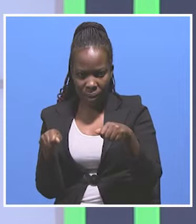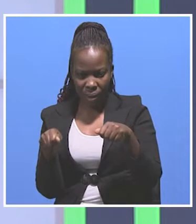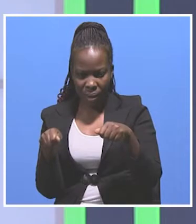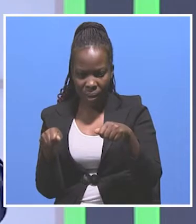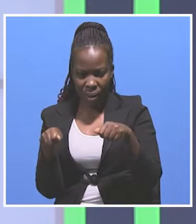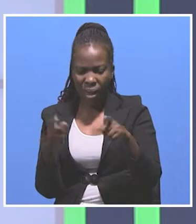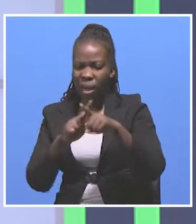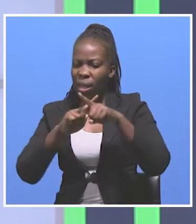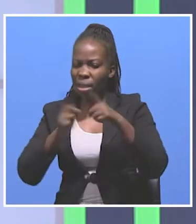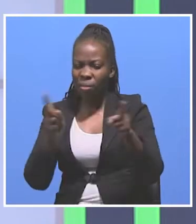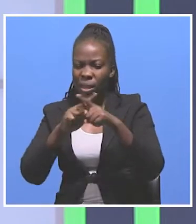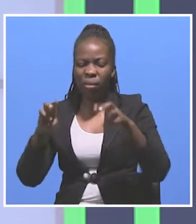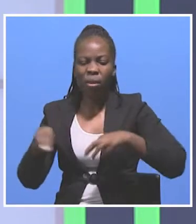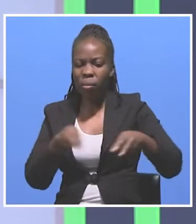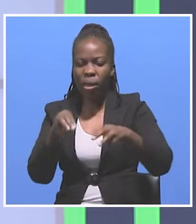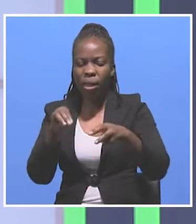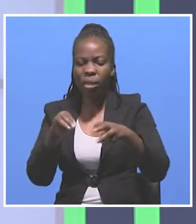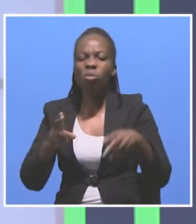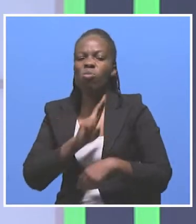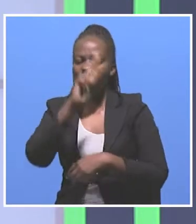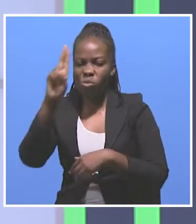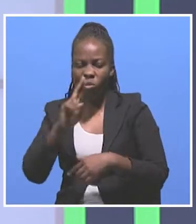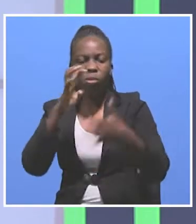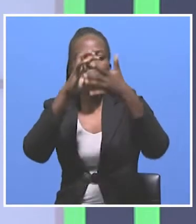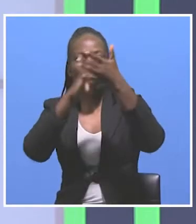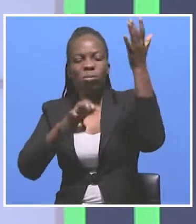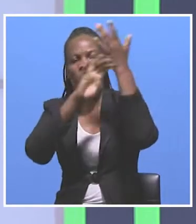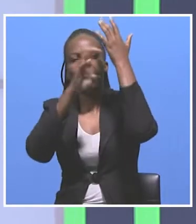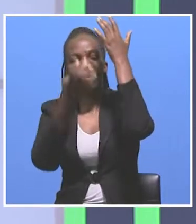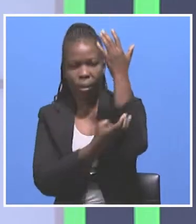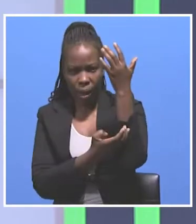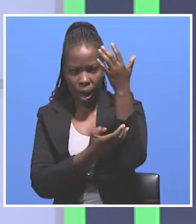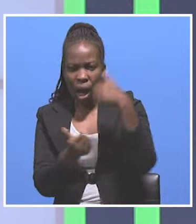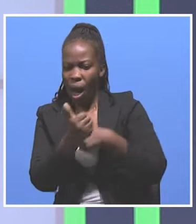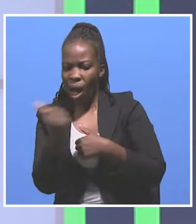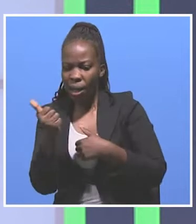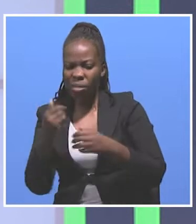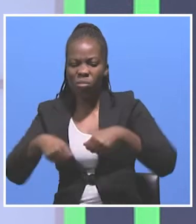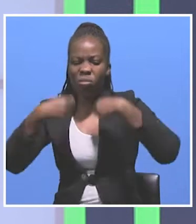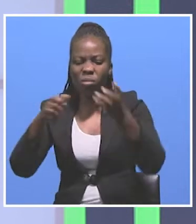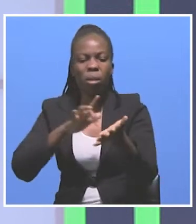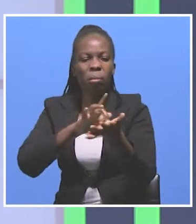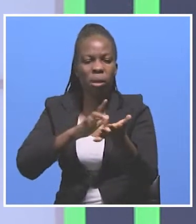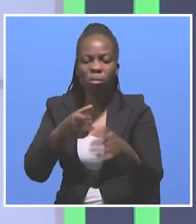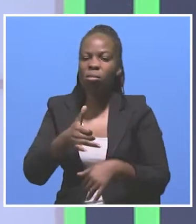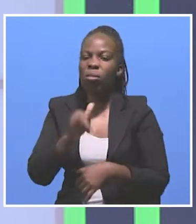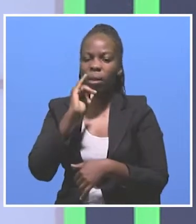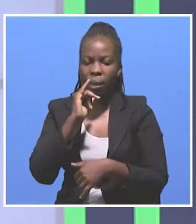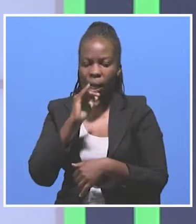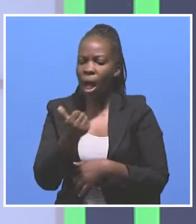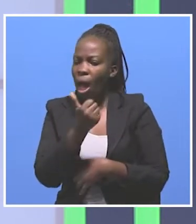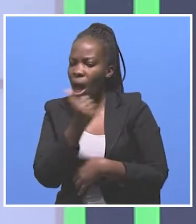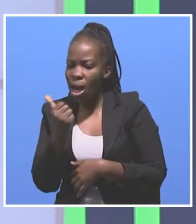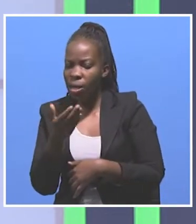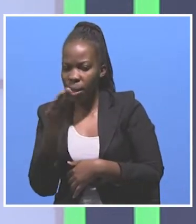methods trying to terminate a pregnancy. Others, they are given medicines to drink. Whatever you drink in the